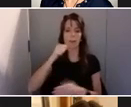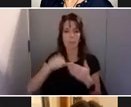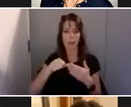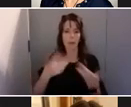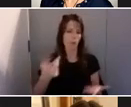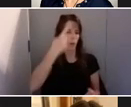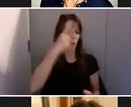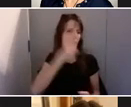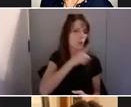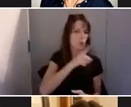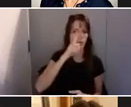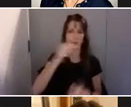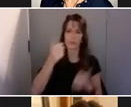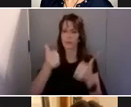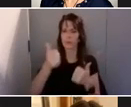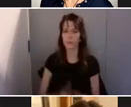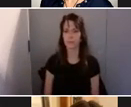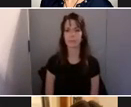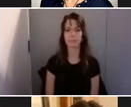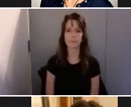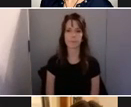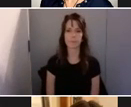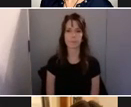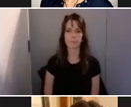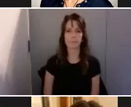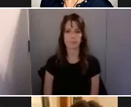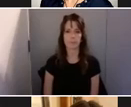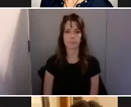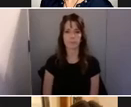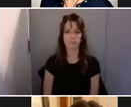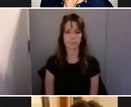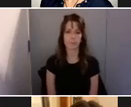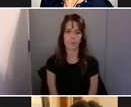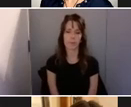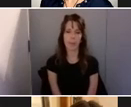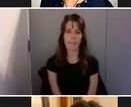you think that is true or false. True or false?